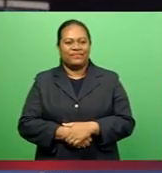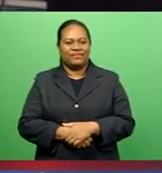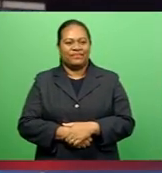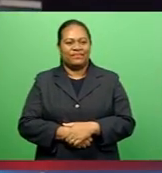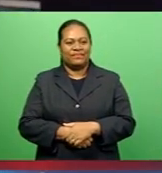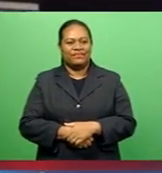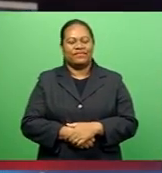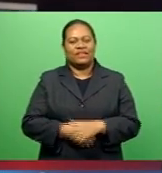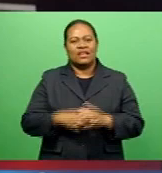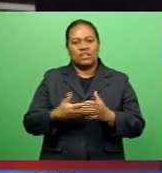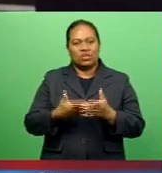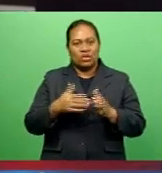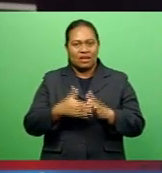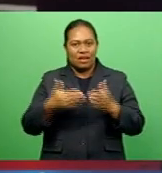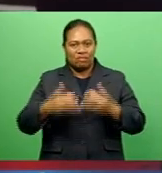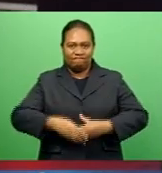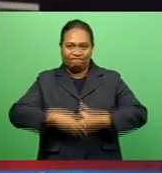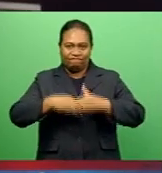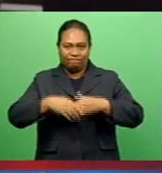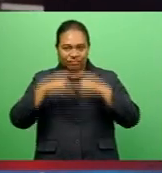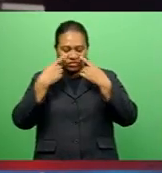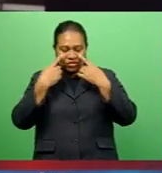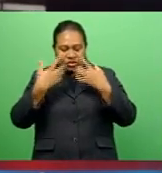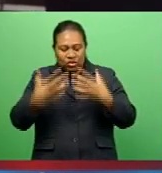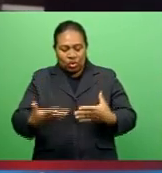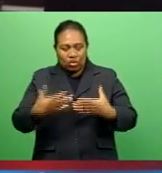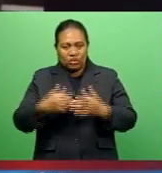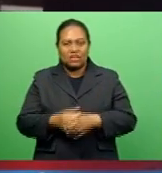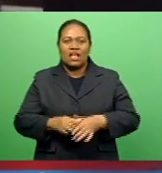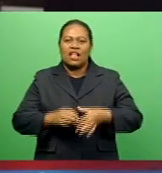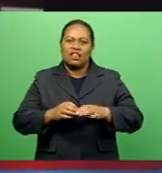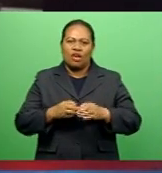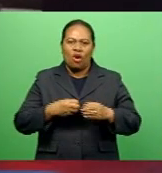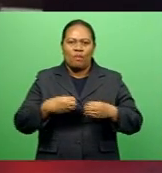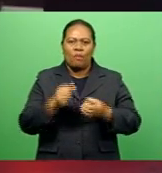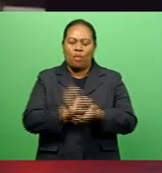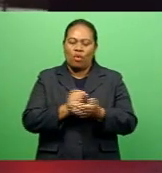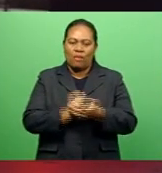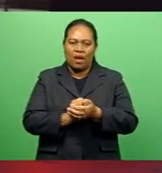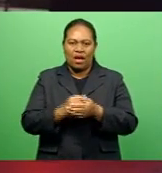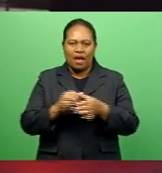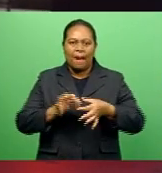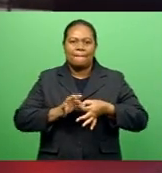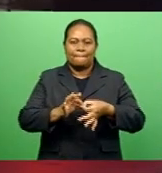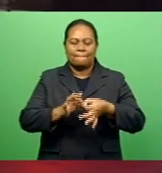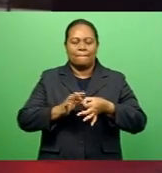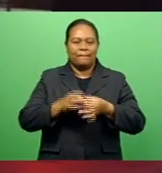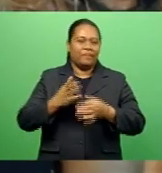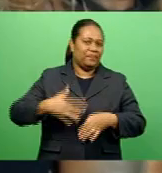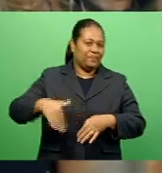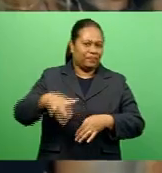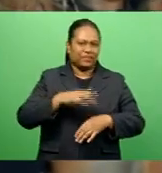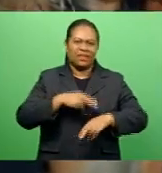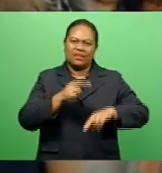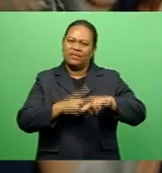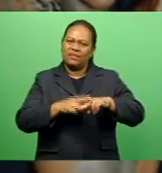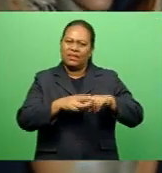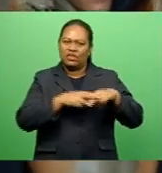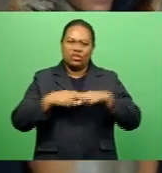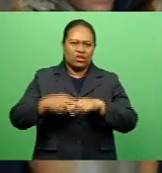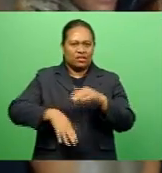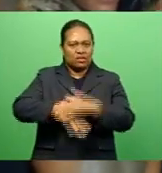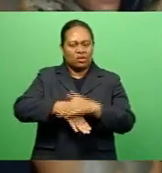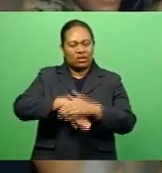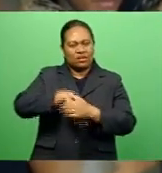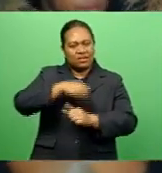The official handshake confirming the partnership and Digicel now owning the naming rights of all FIGFA competitions, including